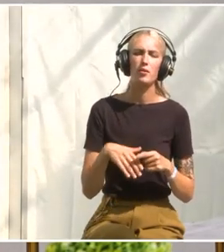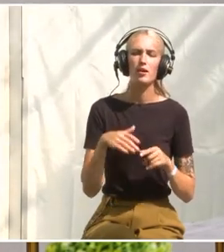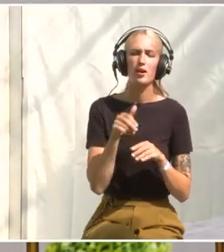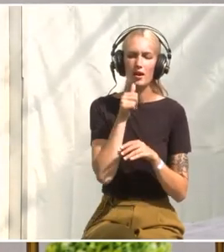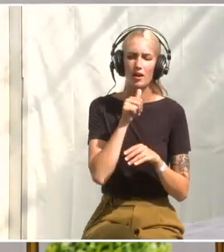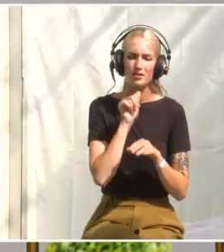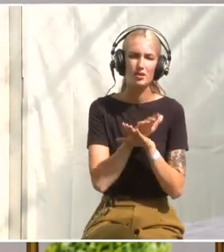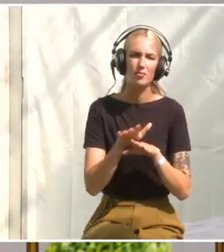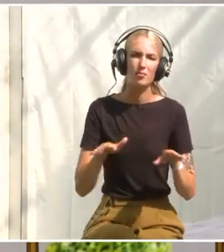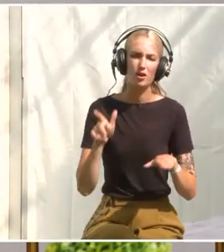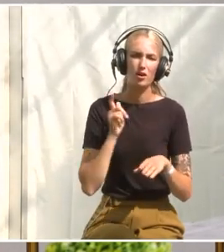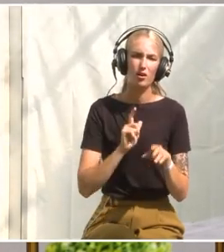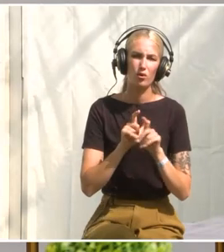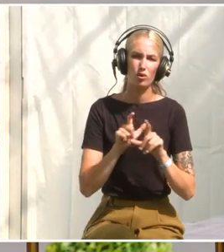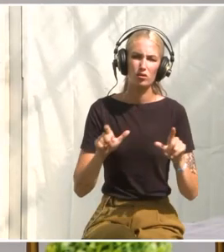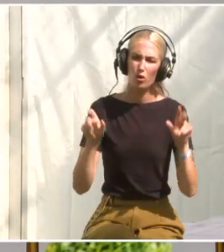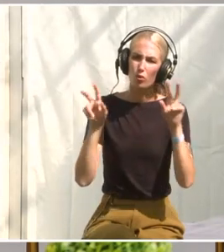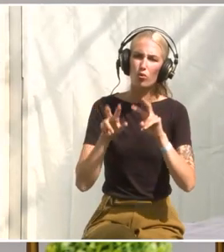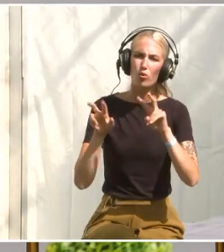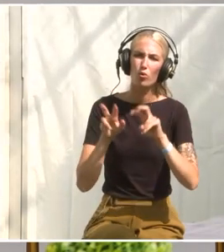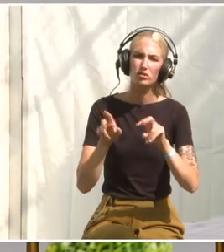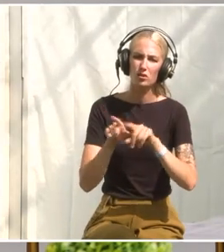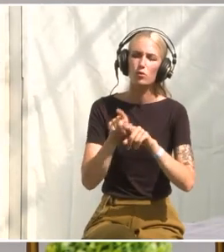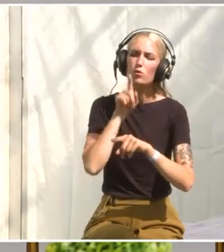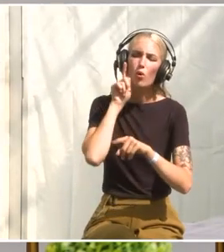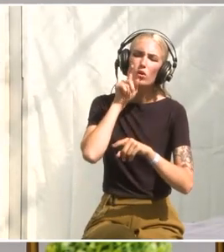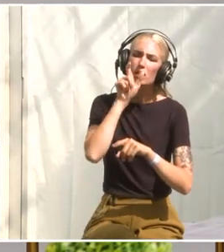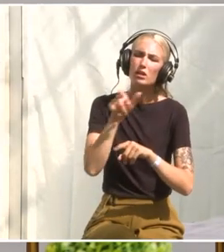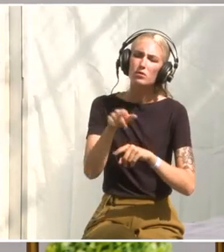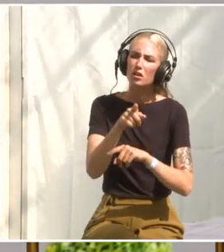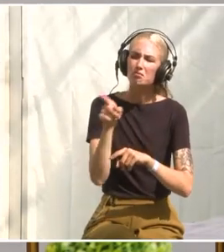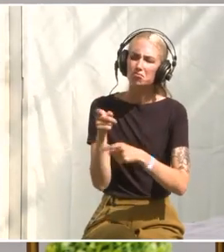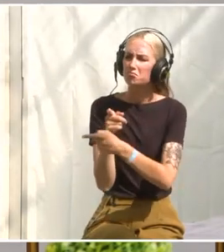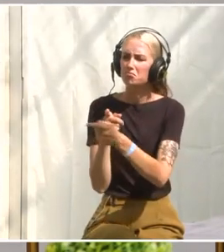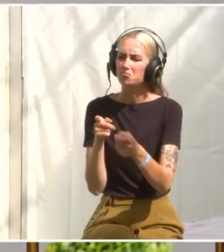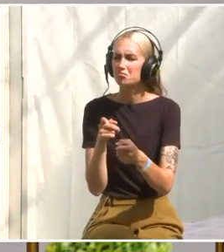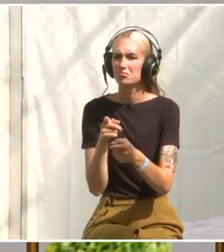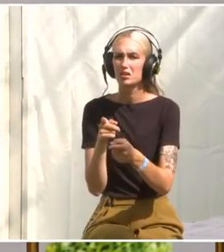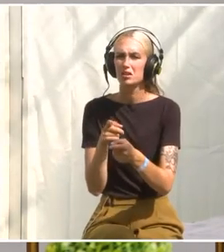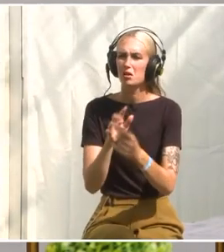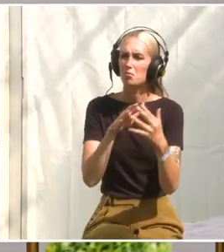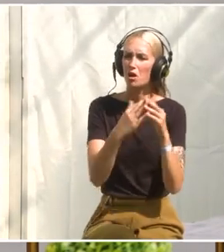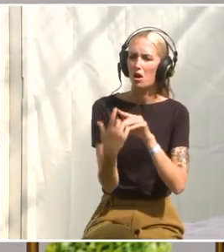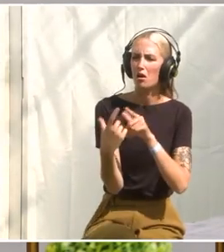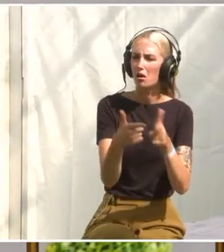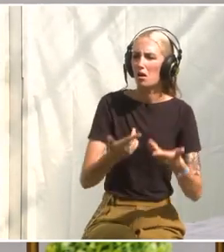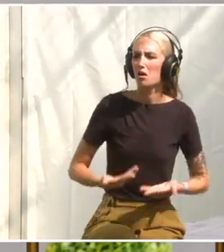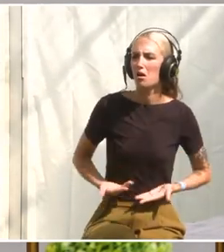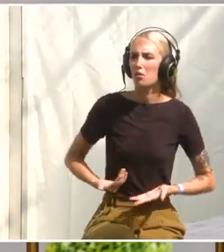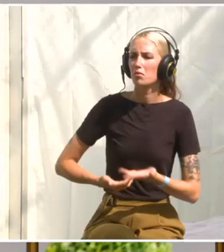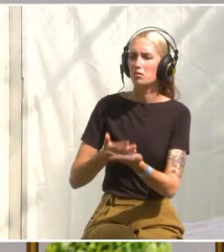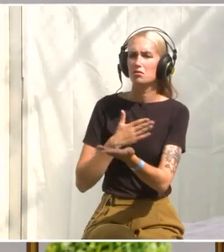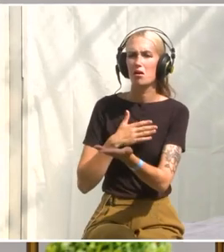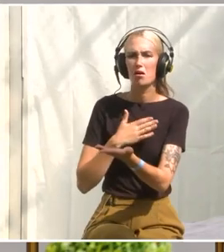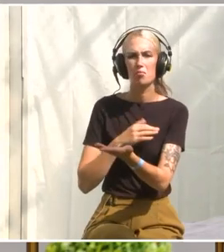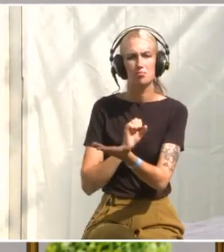life sciences. They made also the research and they ask young people why you would go to live, for example, in the countryside. And they said also,